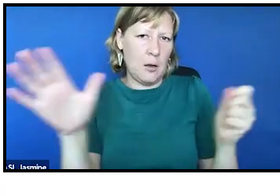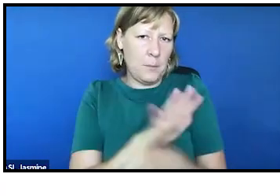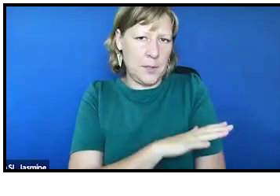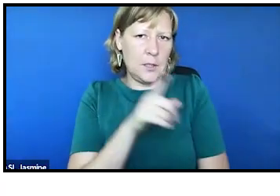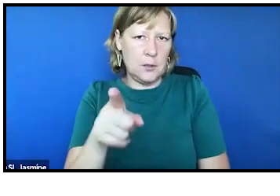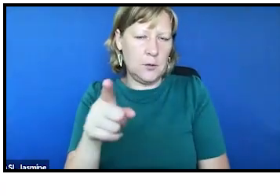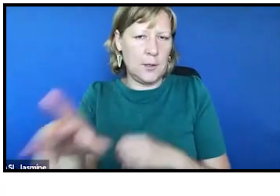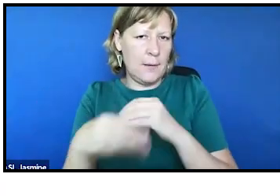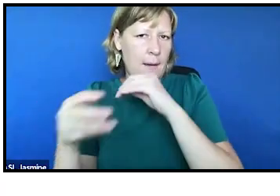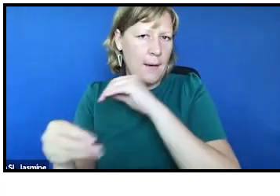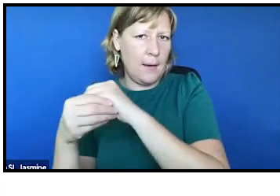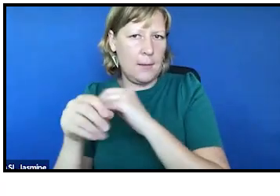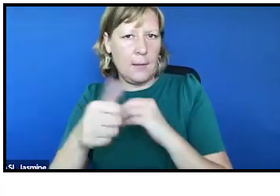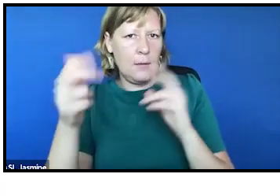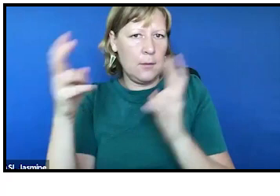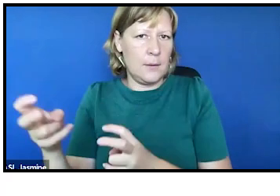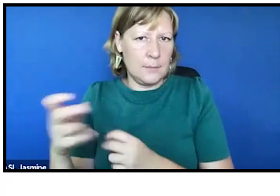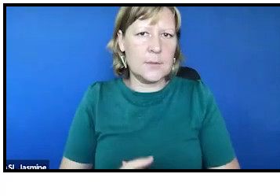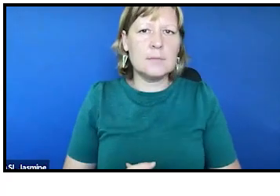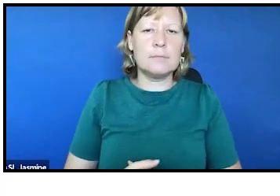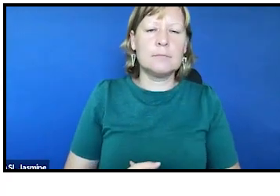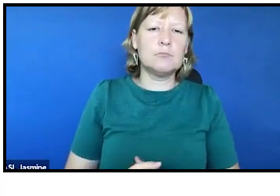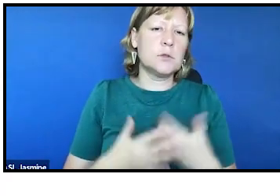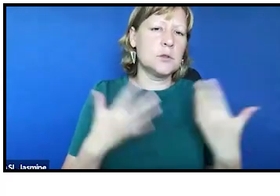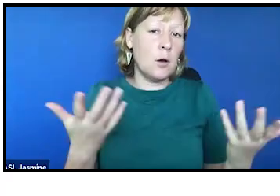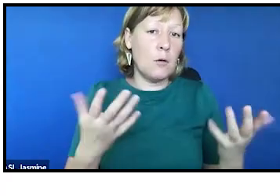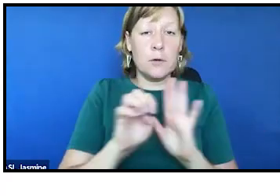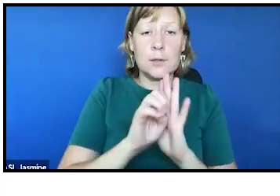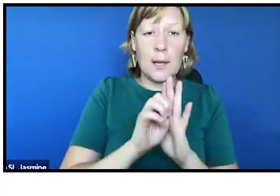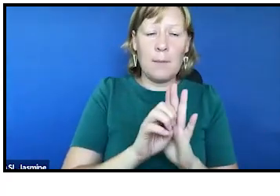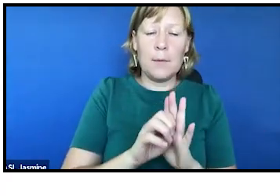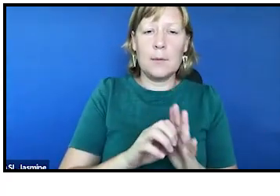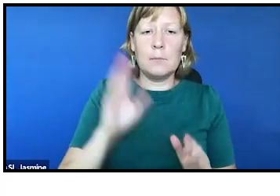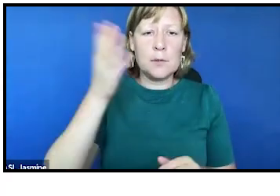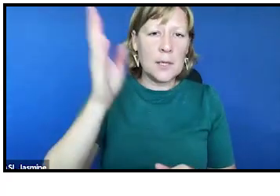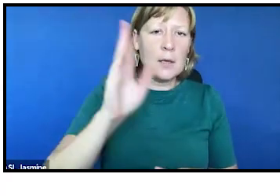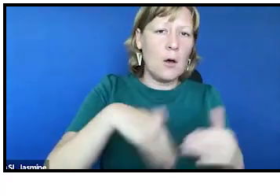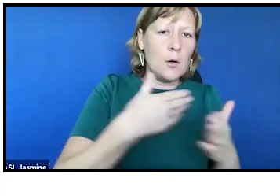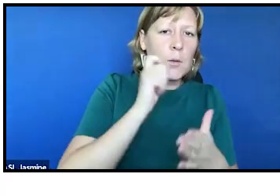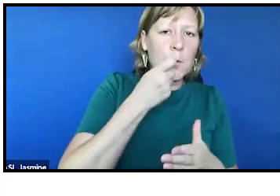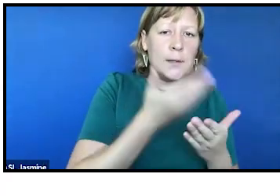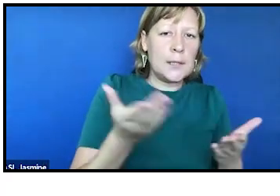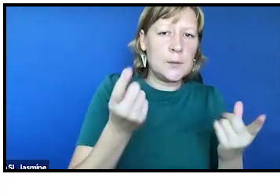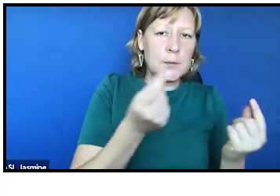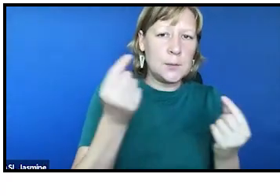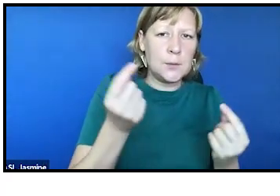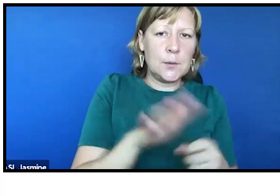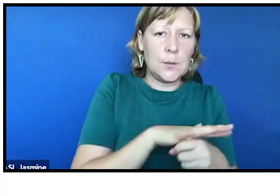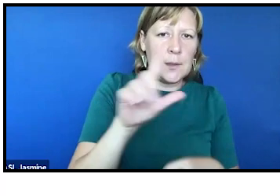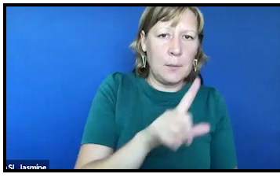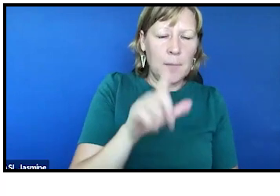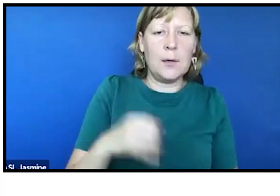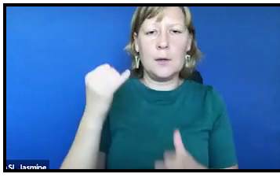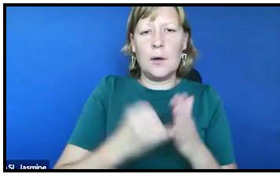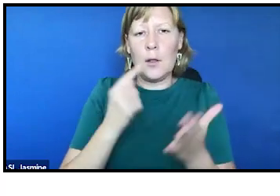different topic. All the cool things you can do at your local library, art therapy, being assertive and standing up